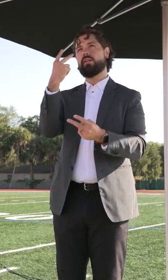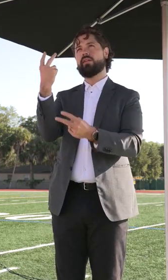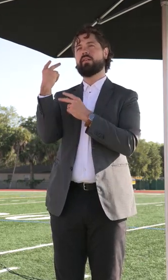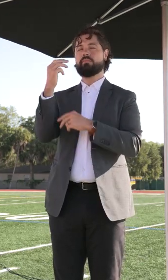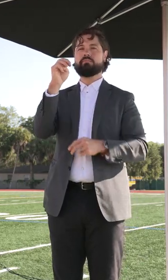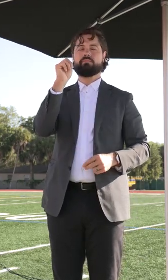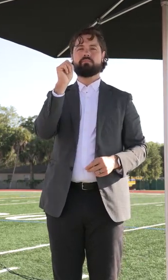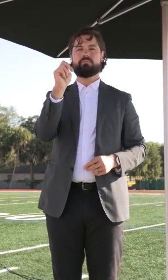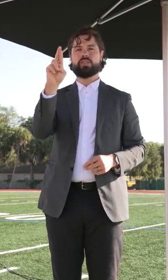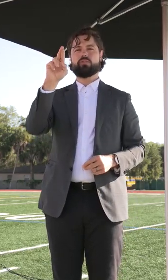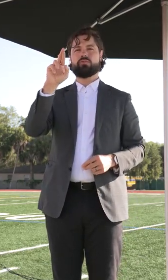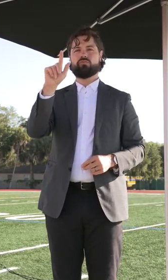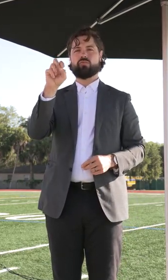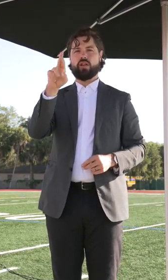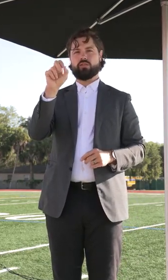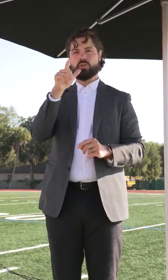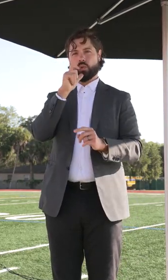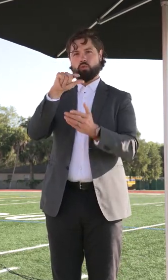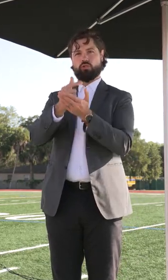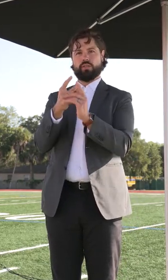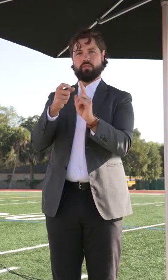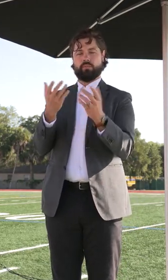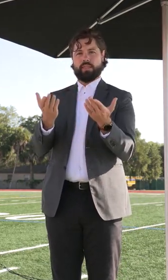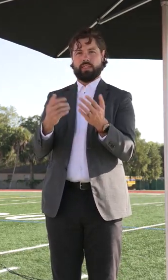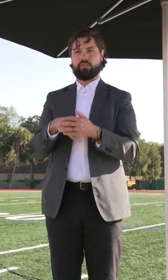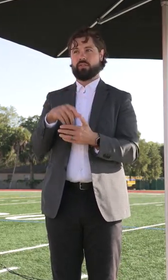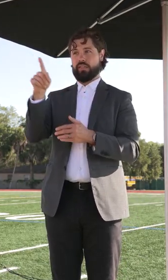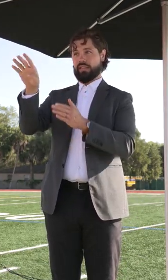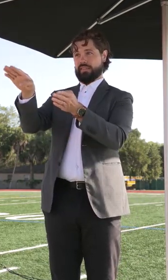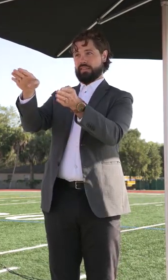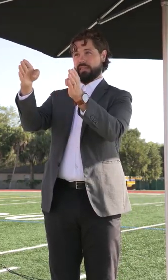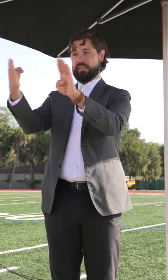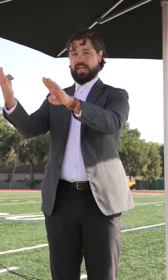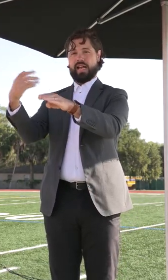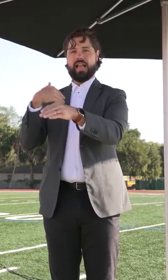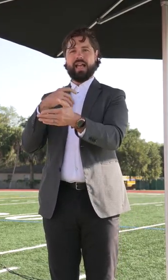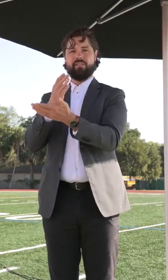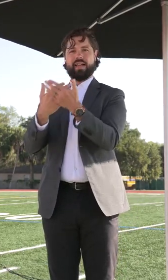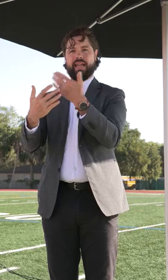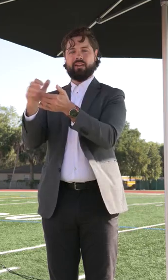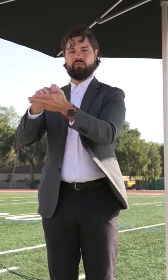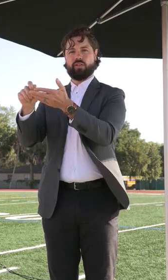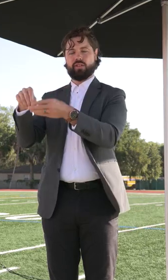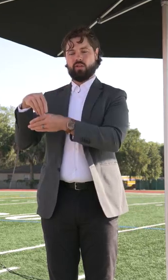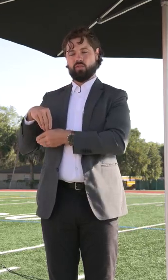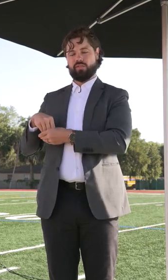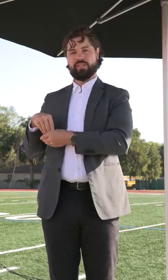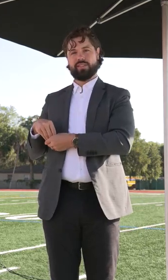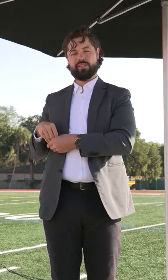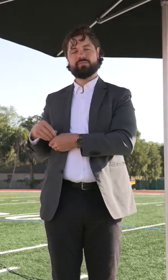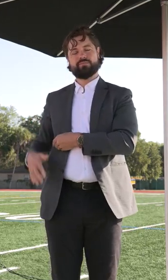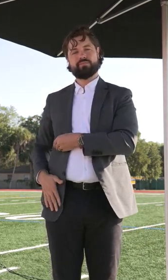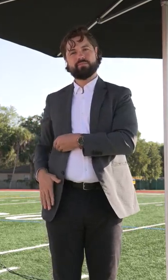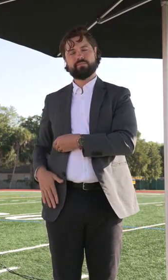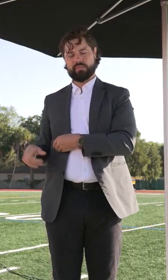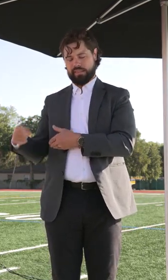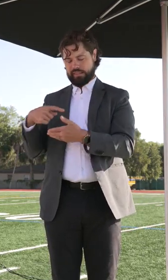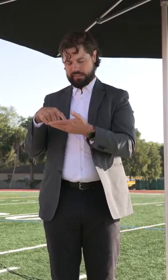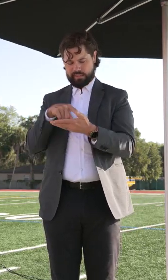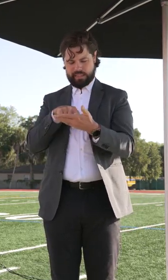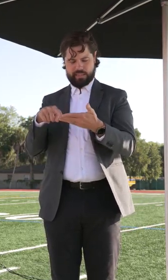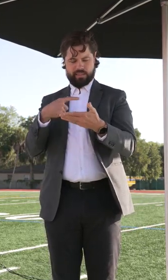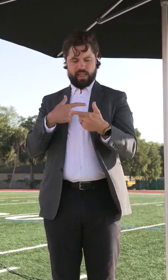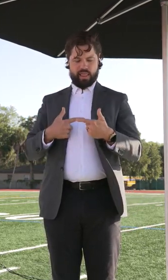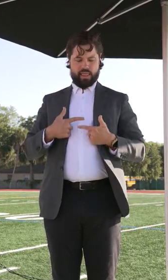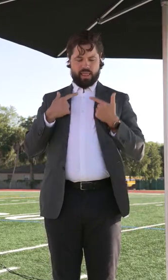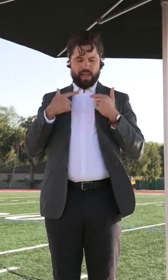Rogers. When he died, a handwritten note was found in his wallet. It said, "Life is for service." You